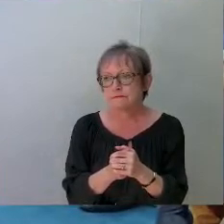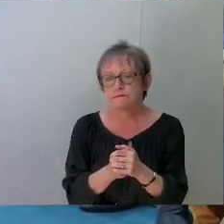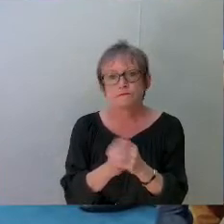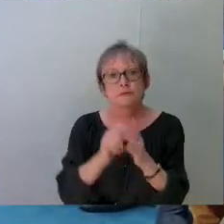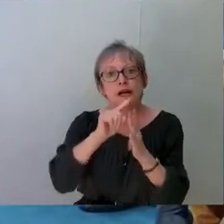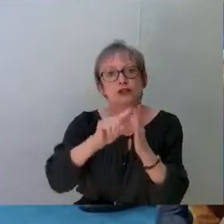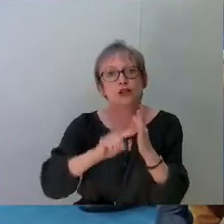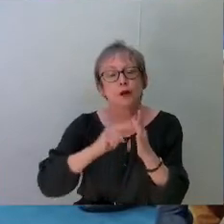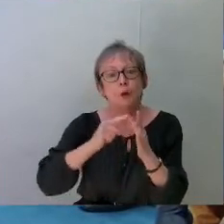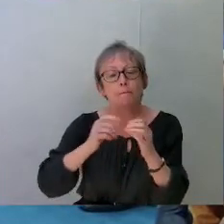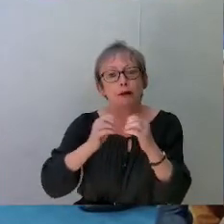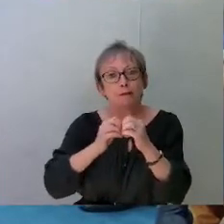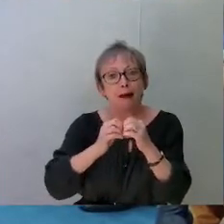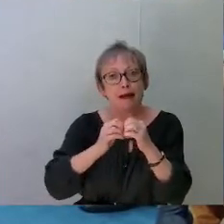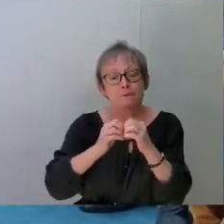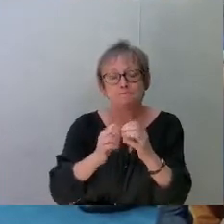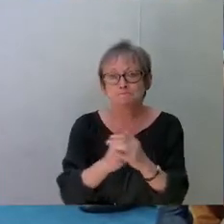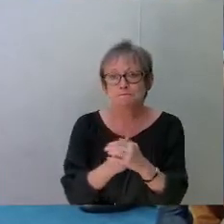Jacob Greenbank.